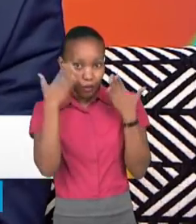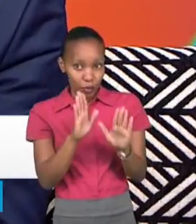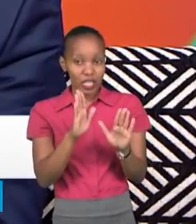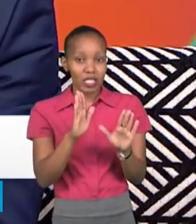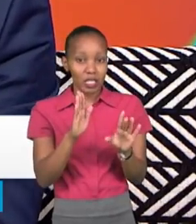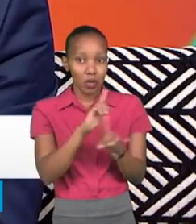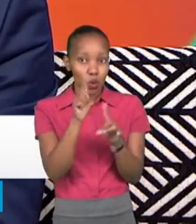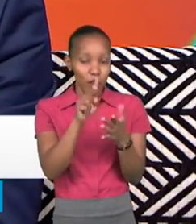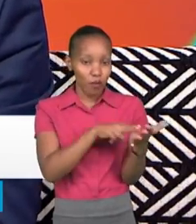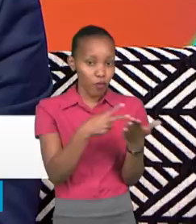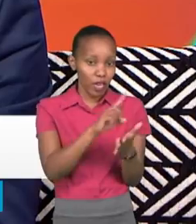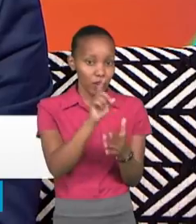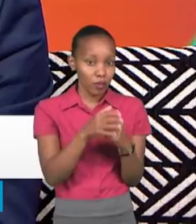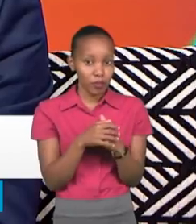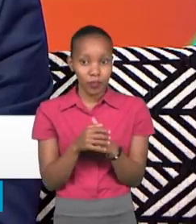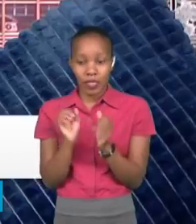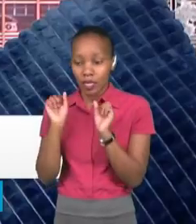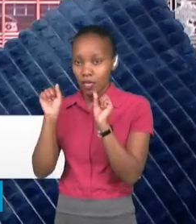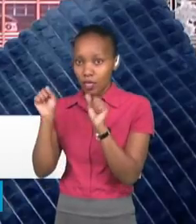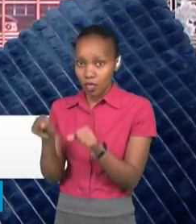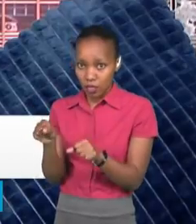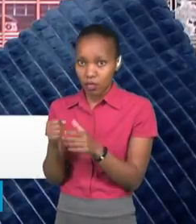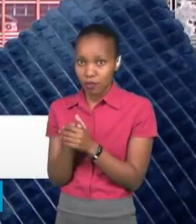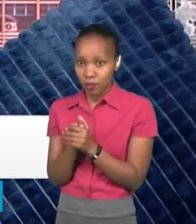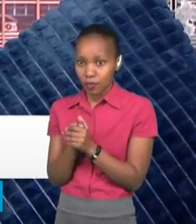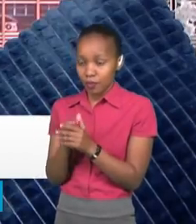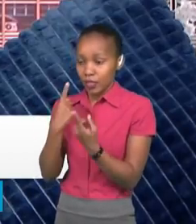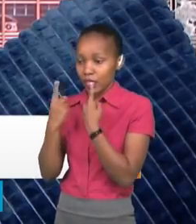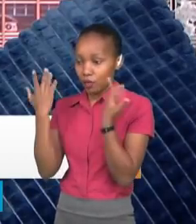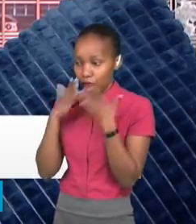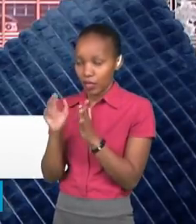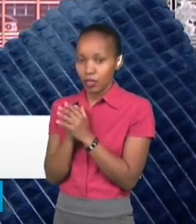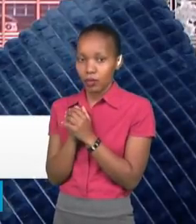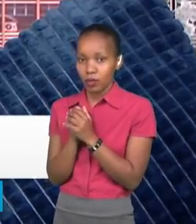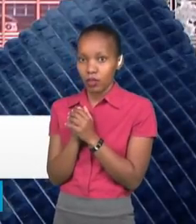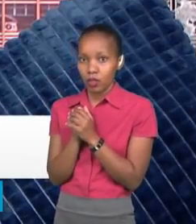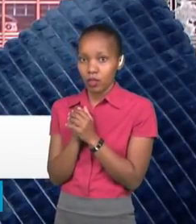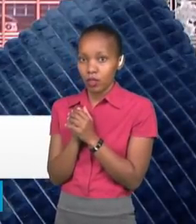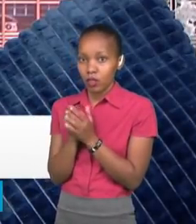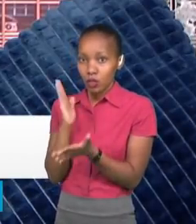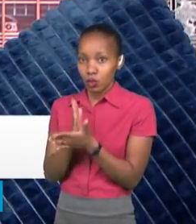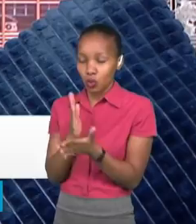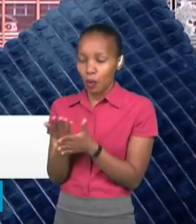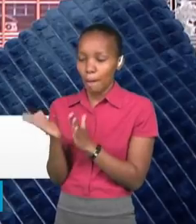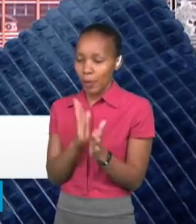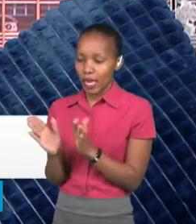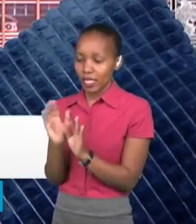relegation the other season? Yes. I think, as I mentioned, is, you know, we went up and we had actually not planned. Eh?